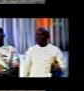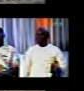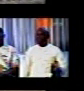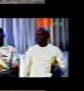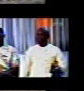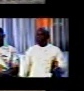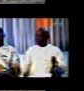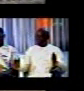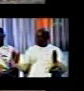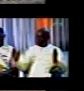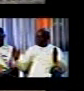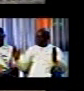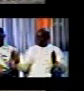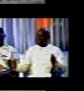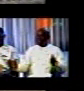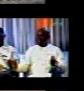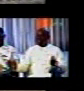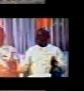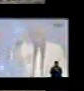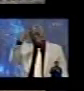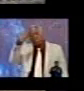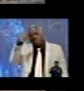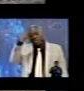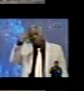Amen. God bless that brother in Jesus' name.